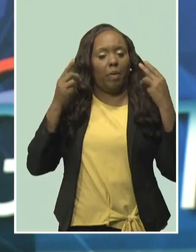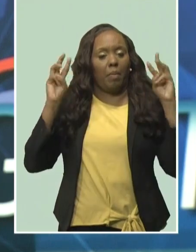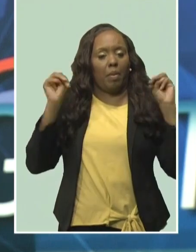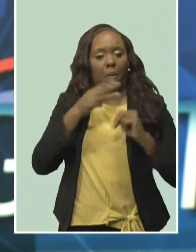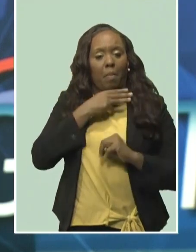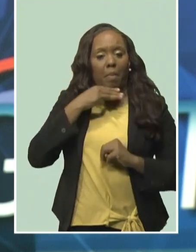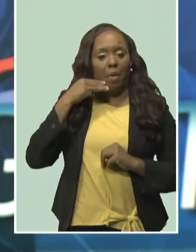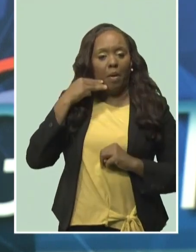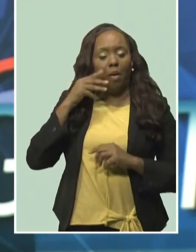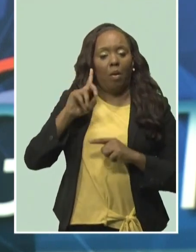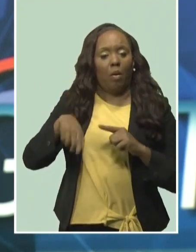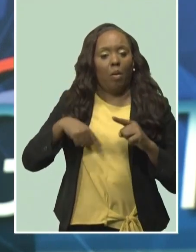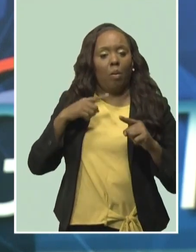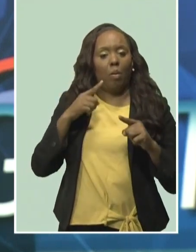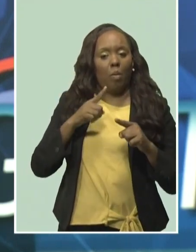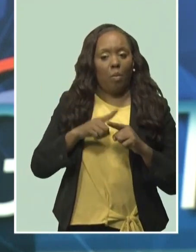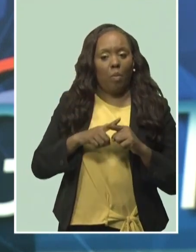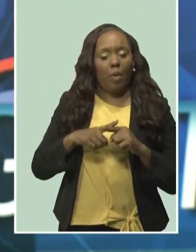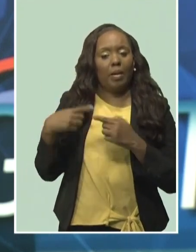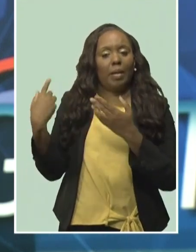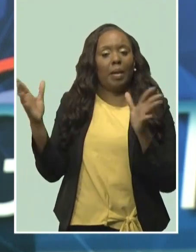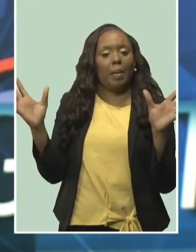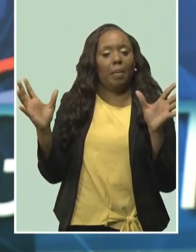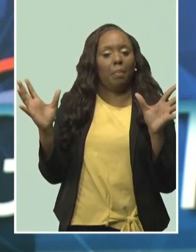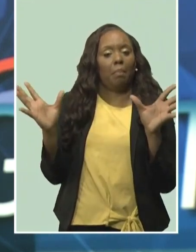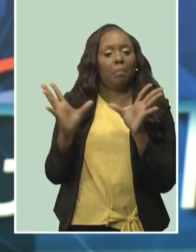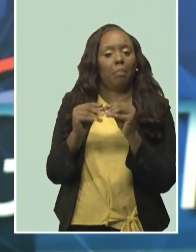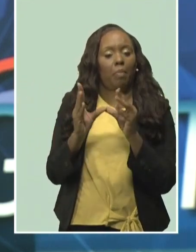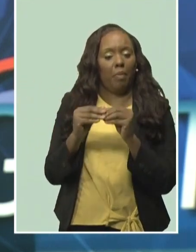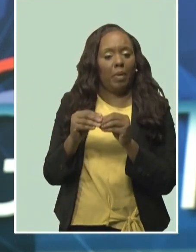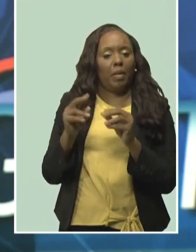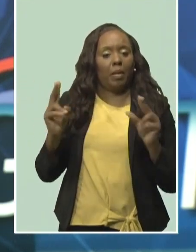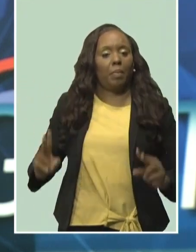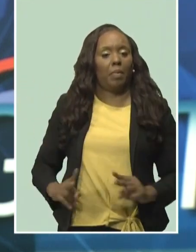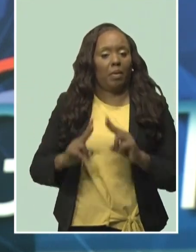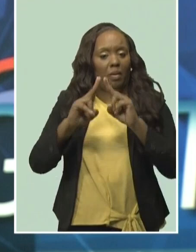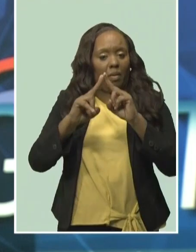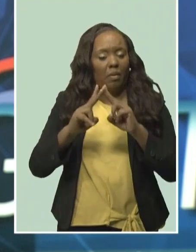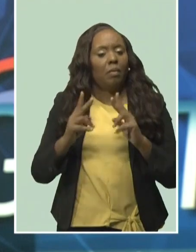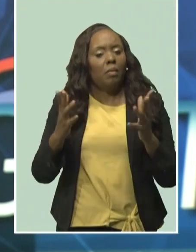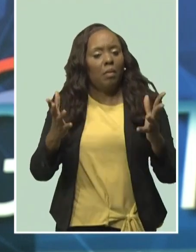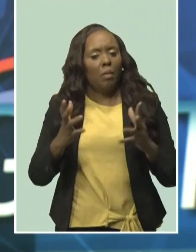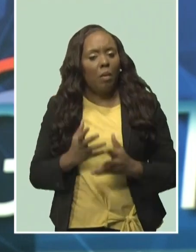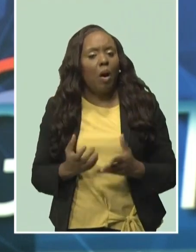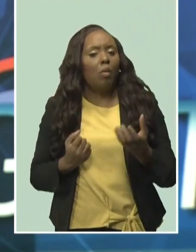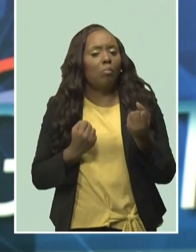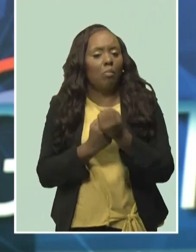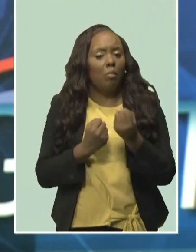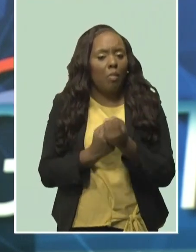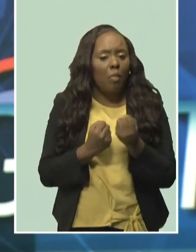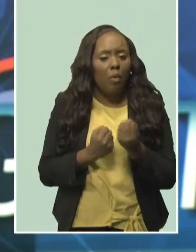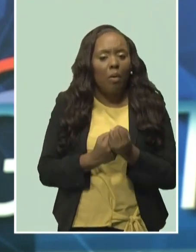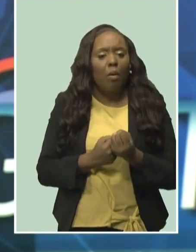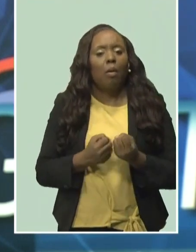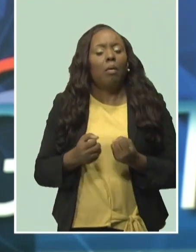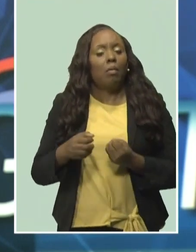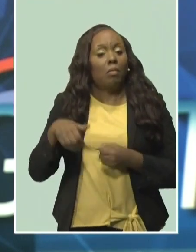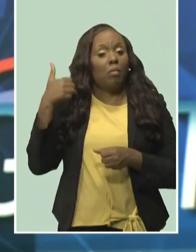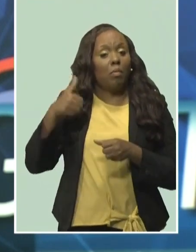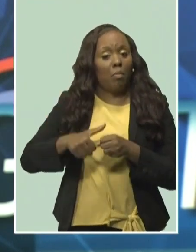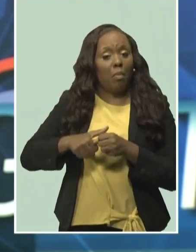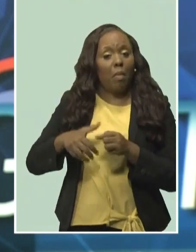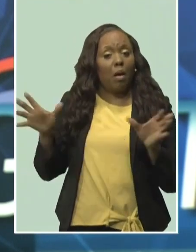intention is to support Barbados in line with the Global Gateway Investment Agenda presented at the EU CELAC Summit in